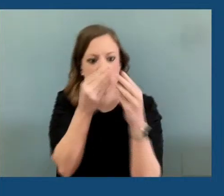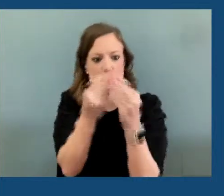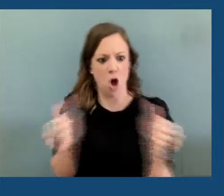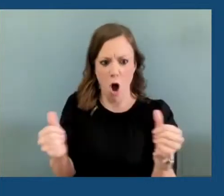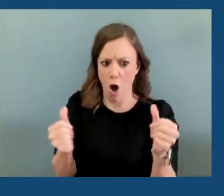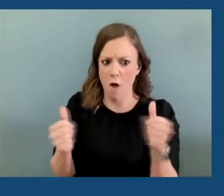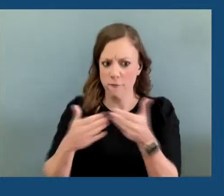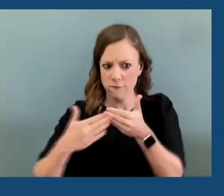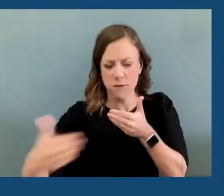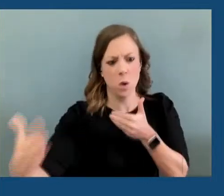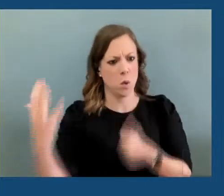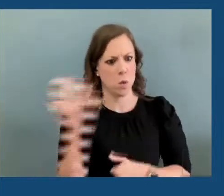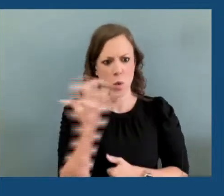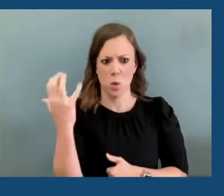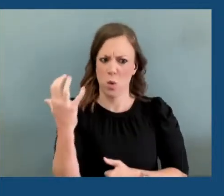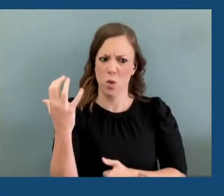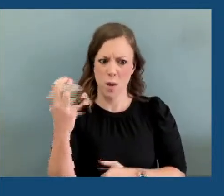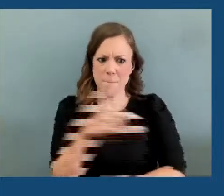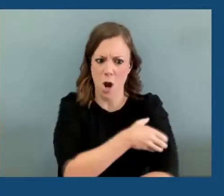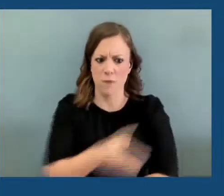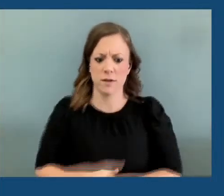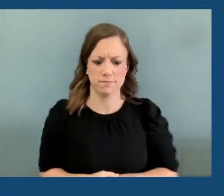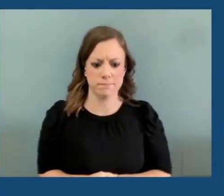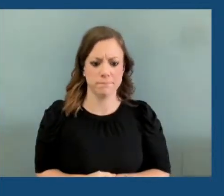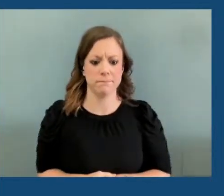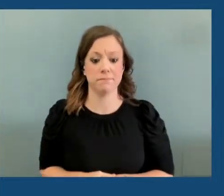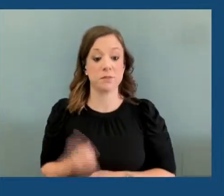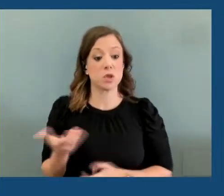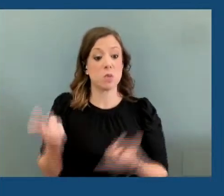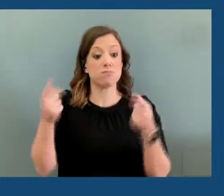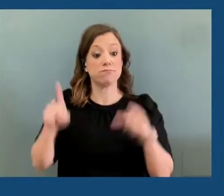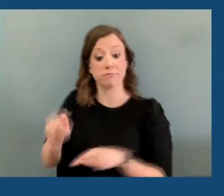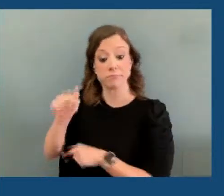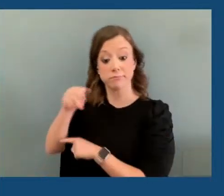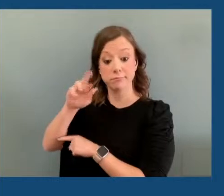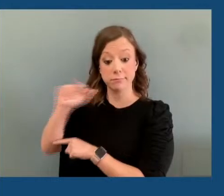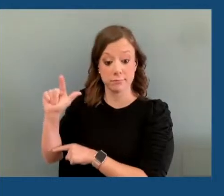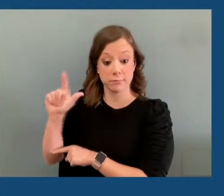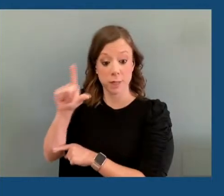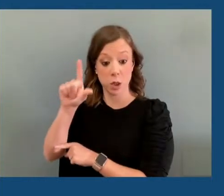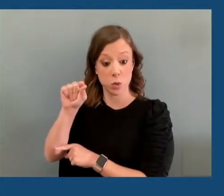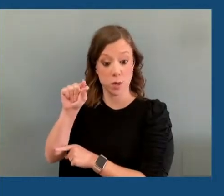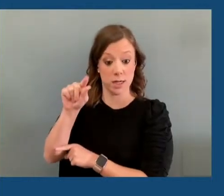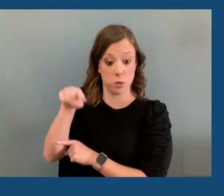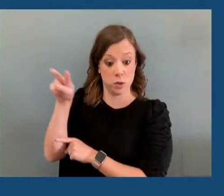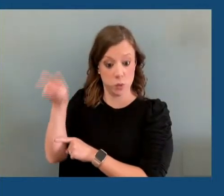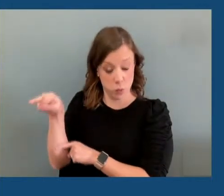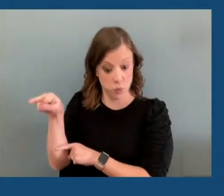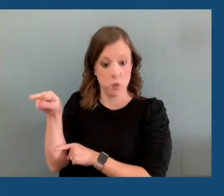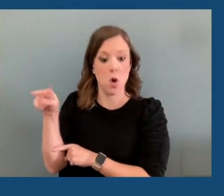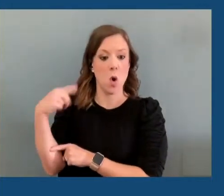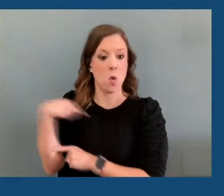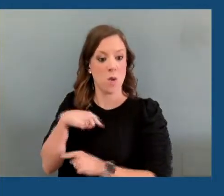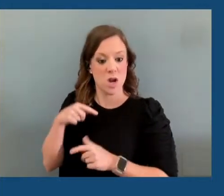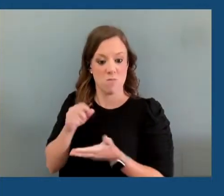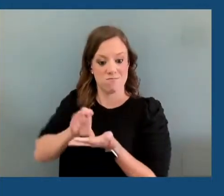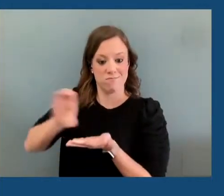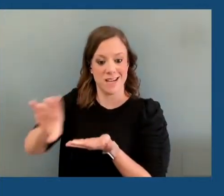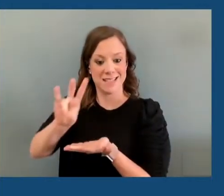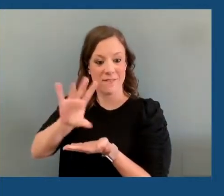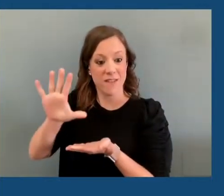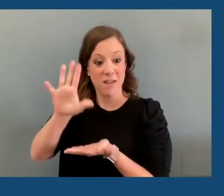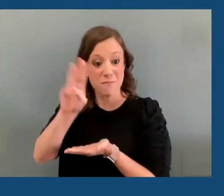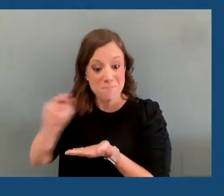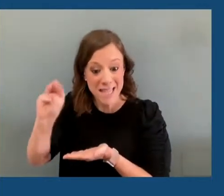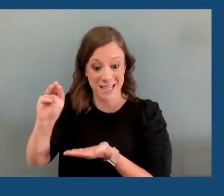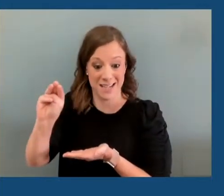awarded the $75 million to the University of Albany, and half of those funds were to complete CNSE Downtown, and the other half was to